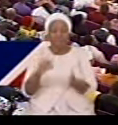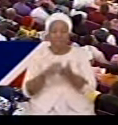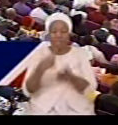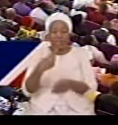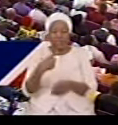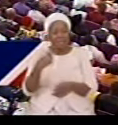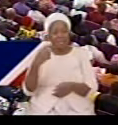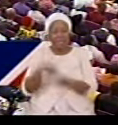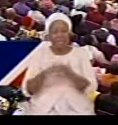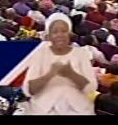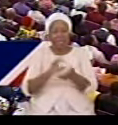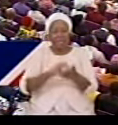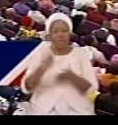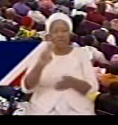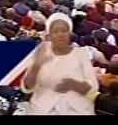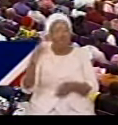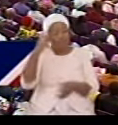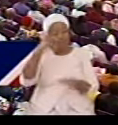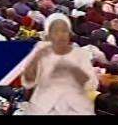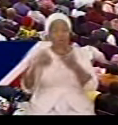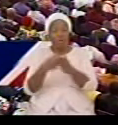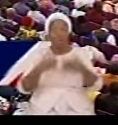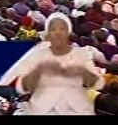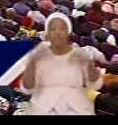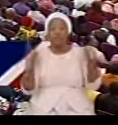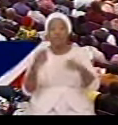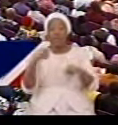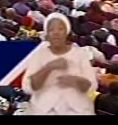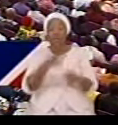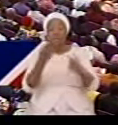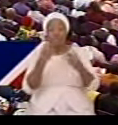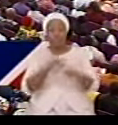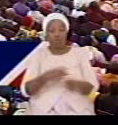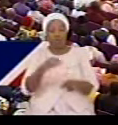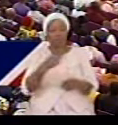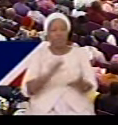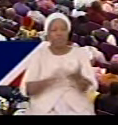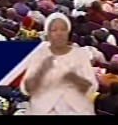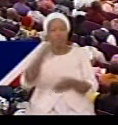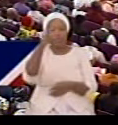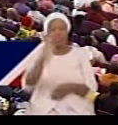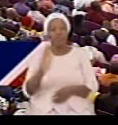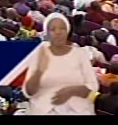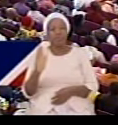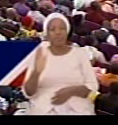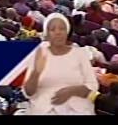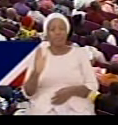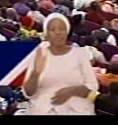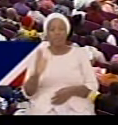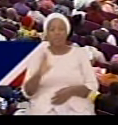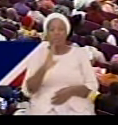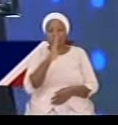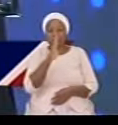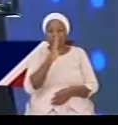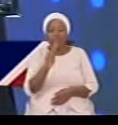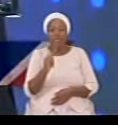says in verse 23, for all have sinned and come short of the glory of God,